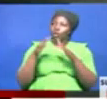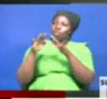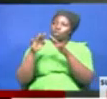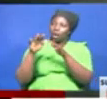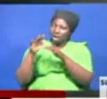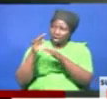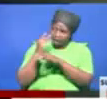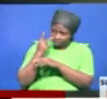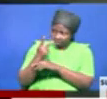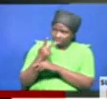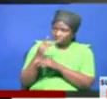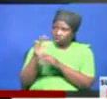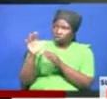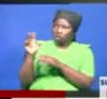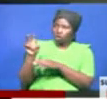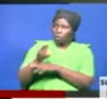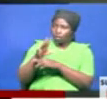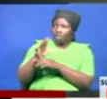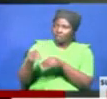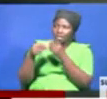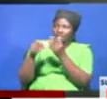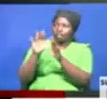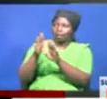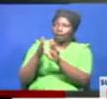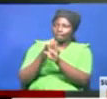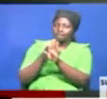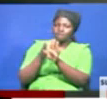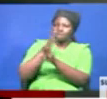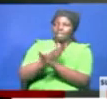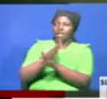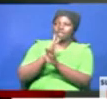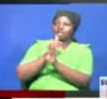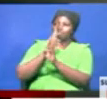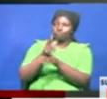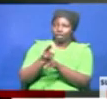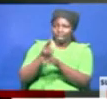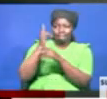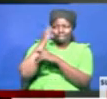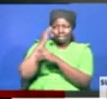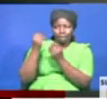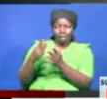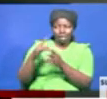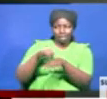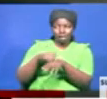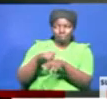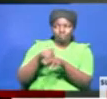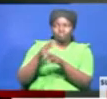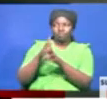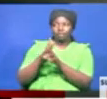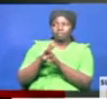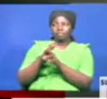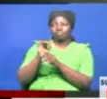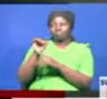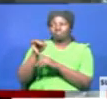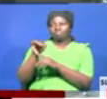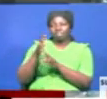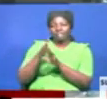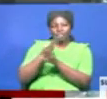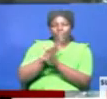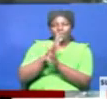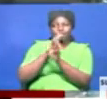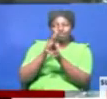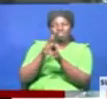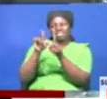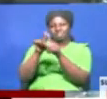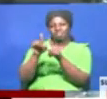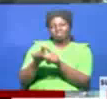their preliminary reports actually. Preliminary, but then they follow, and I think many times of the preliminary is like standard. Most of it is very standard,